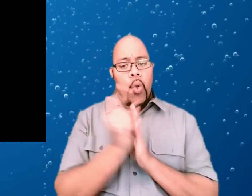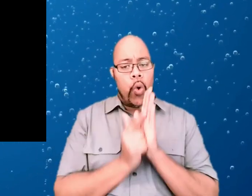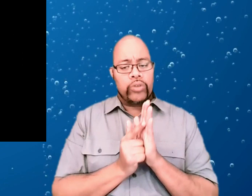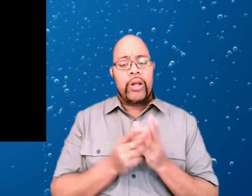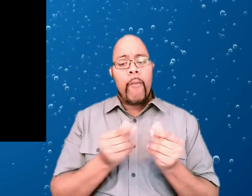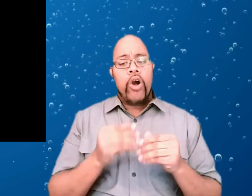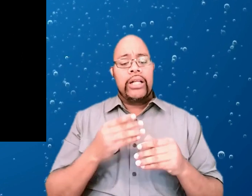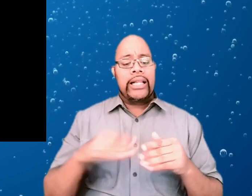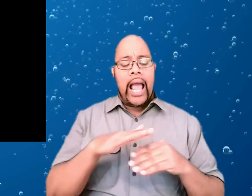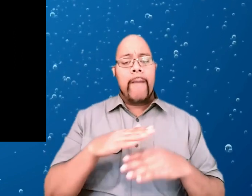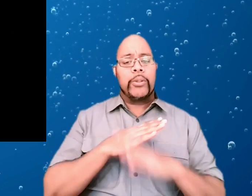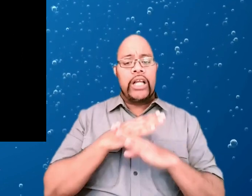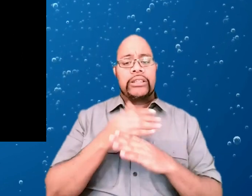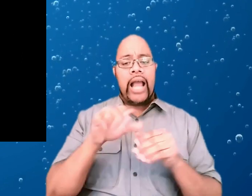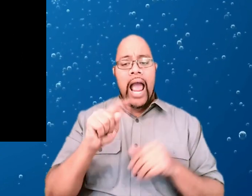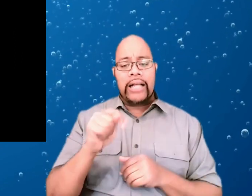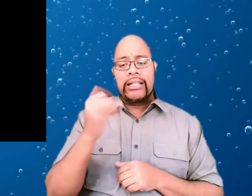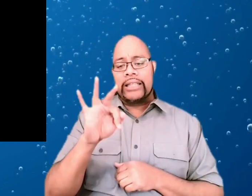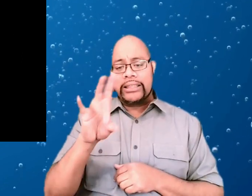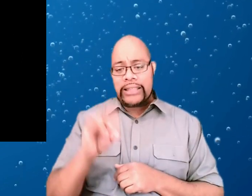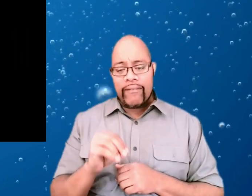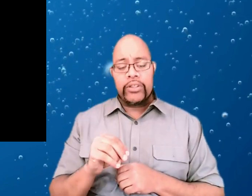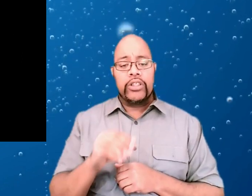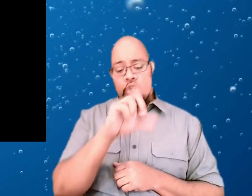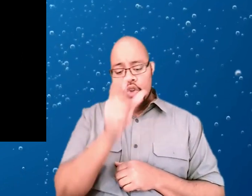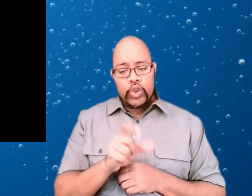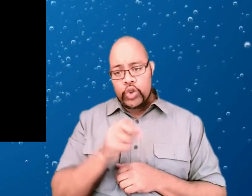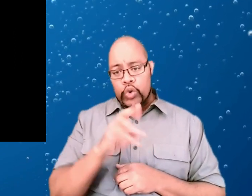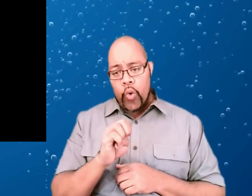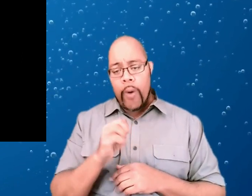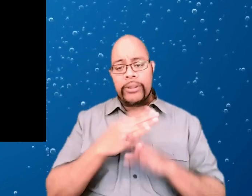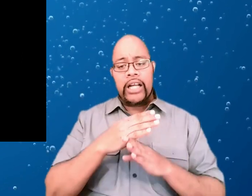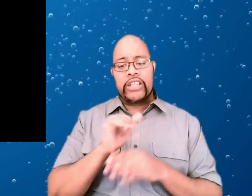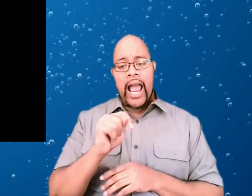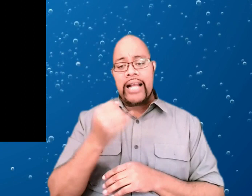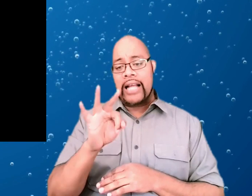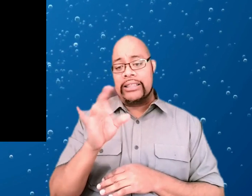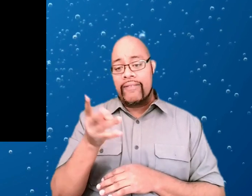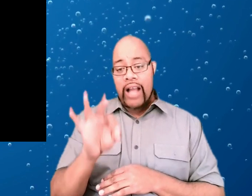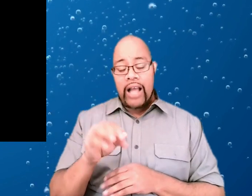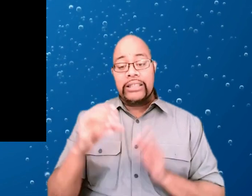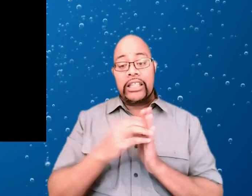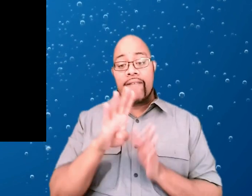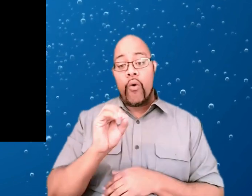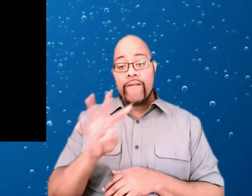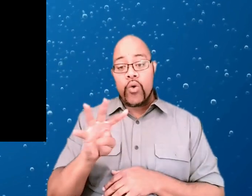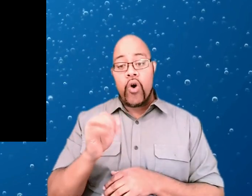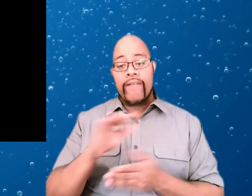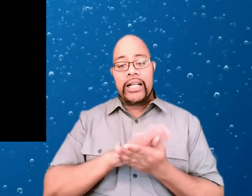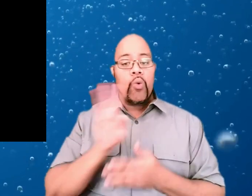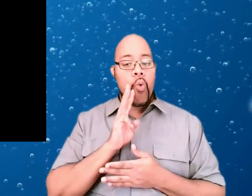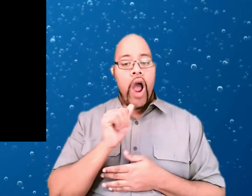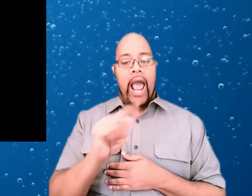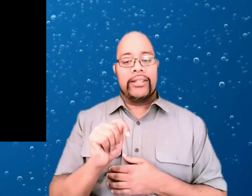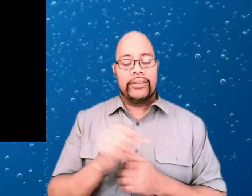like the Marshland Protection Act of 1970, the Shore Protection Act of 1979, and Section 404 of the Clean